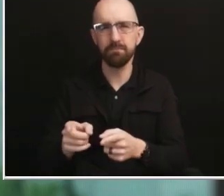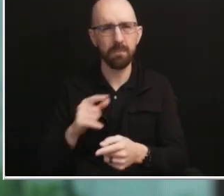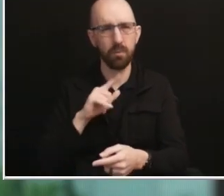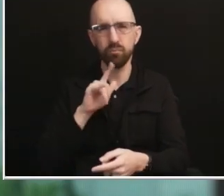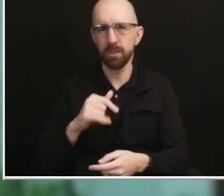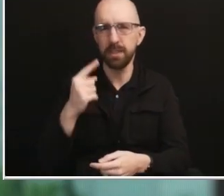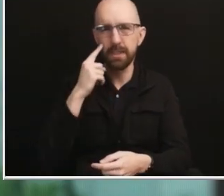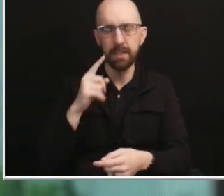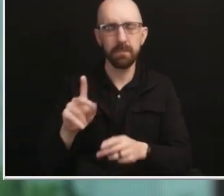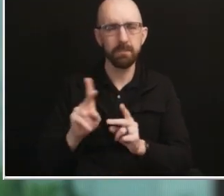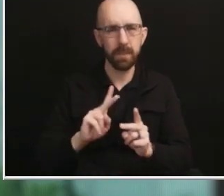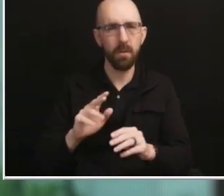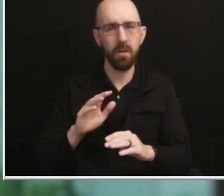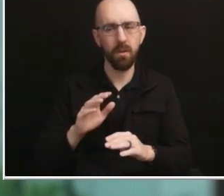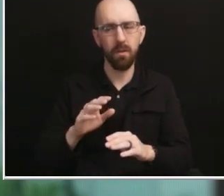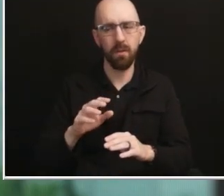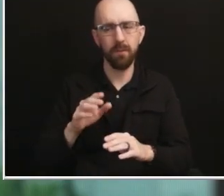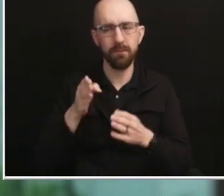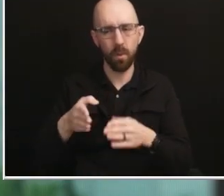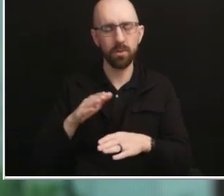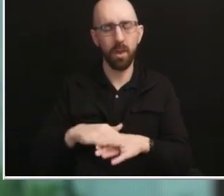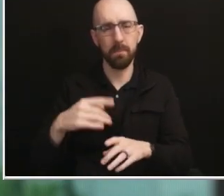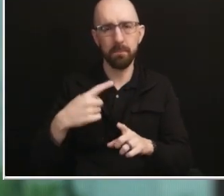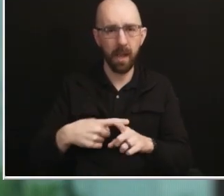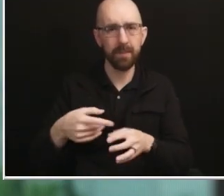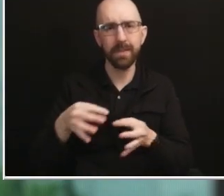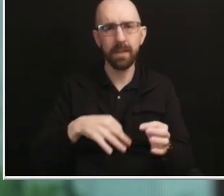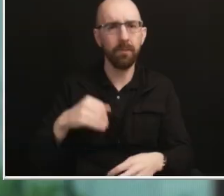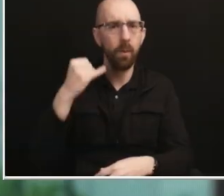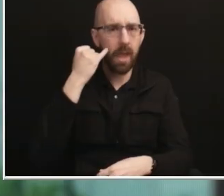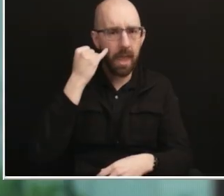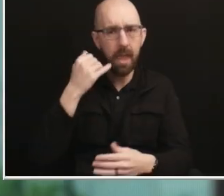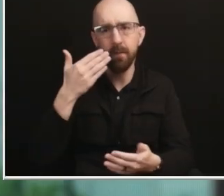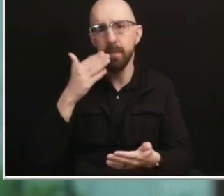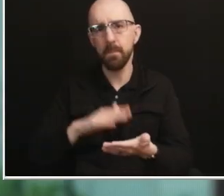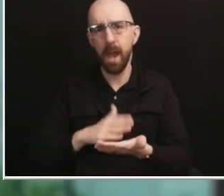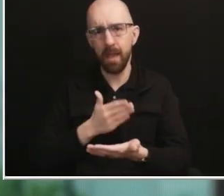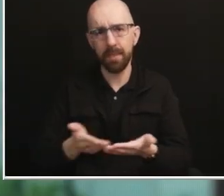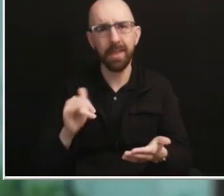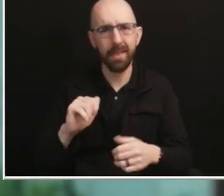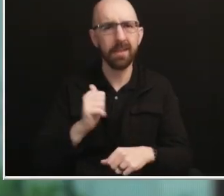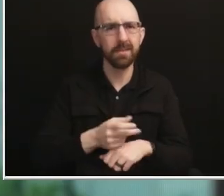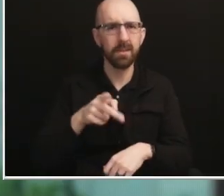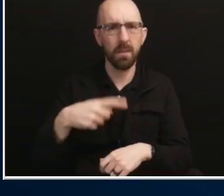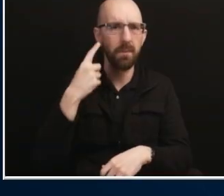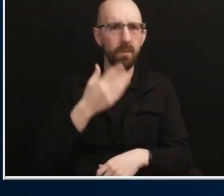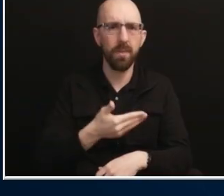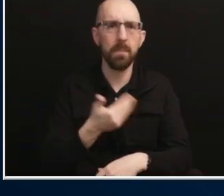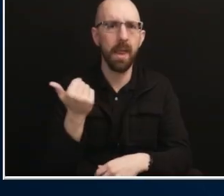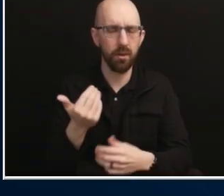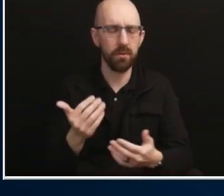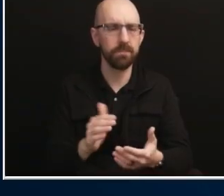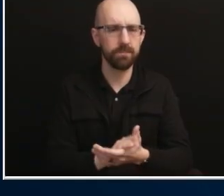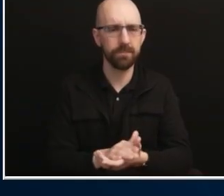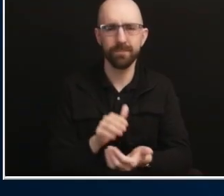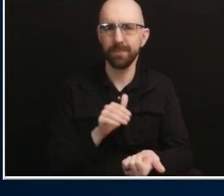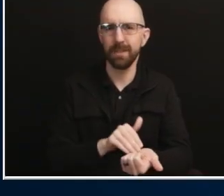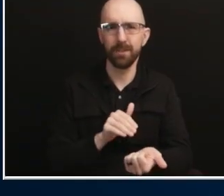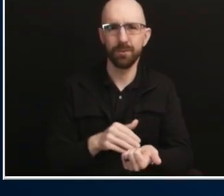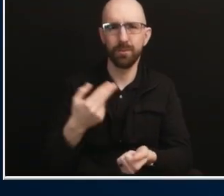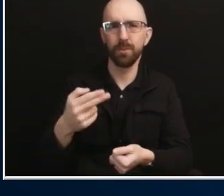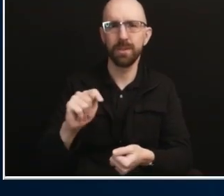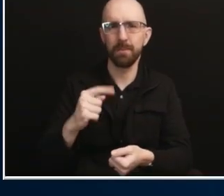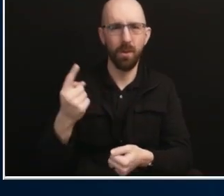focusing on the positive things rather than the what ifs and the bad things is really what sets us up for the better. Dr. Thompson, always great to see